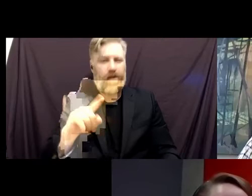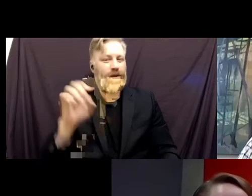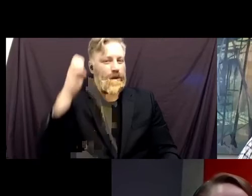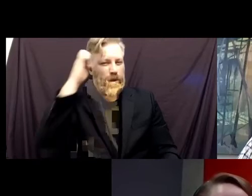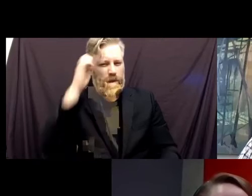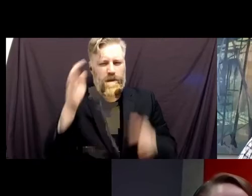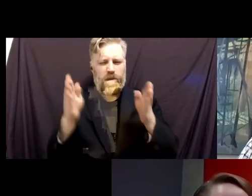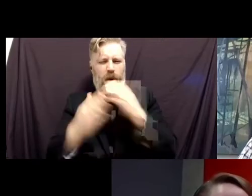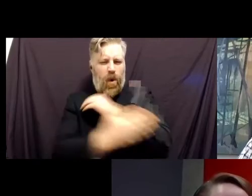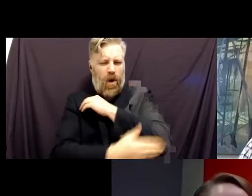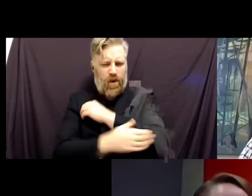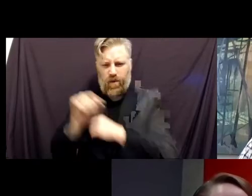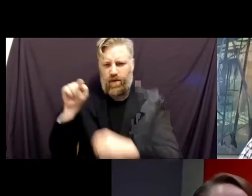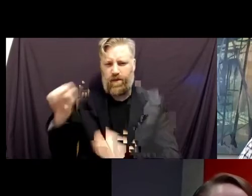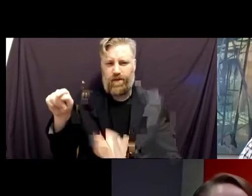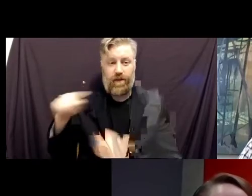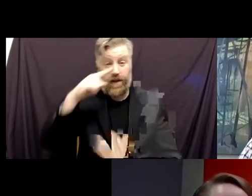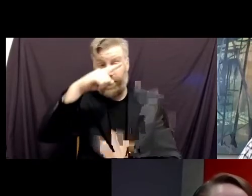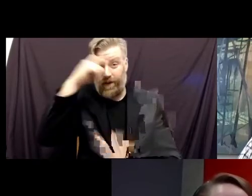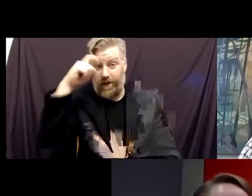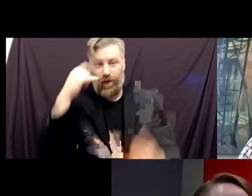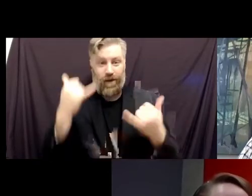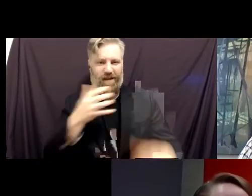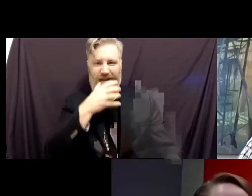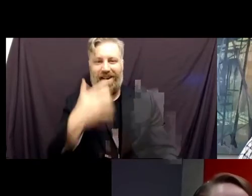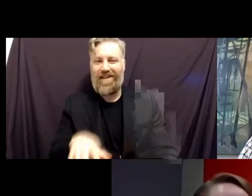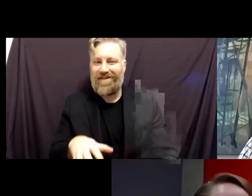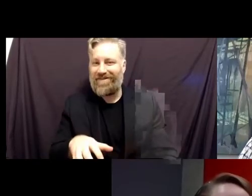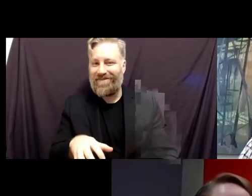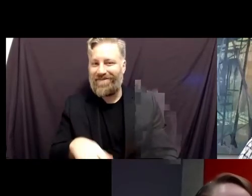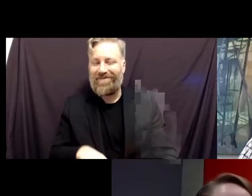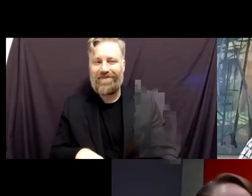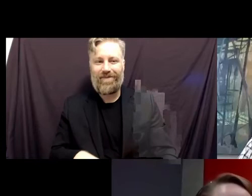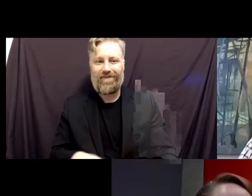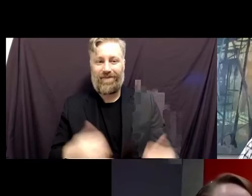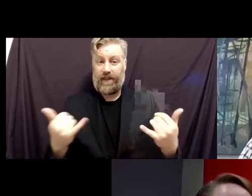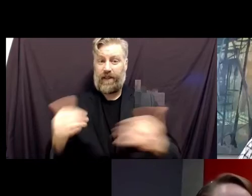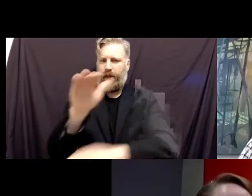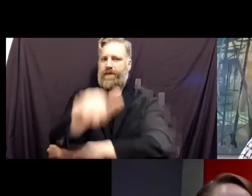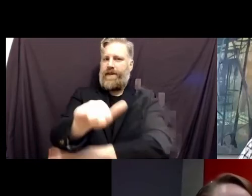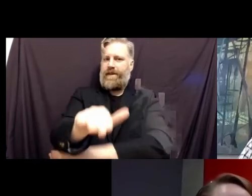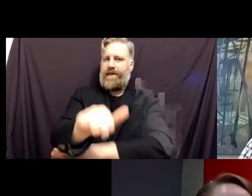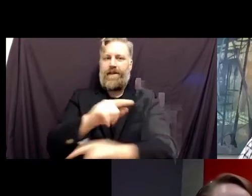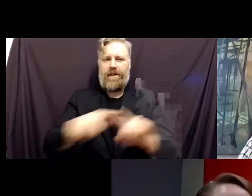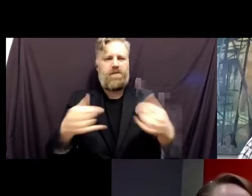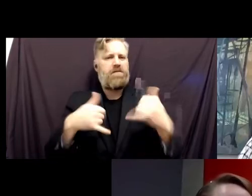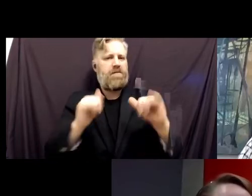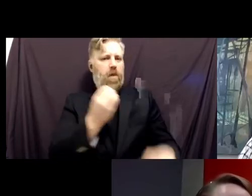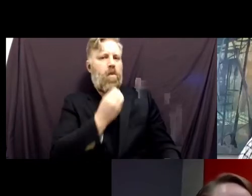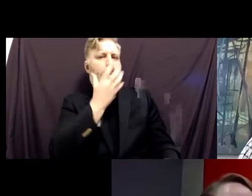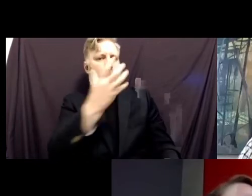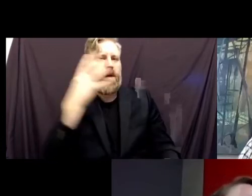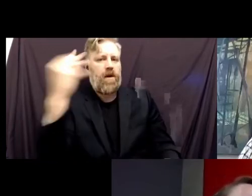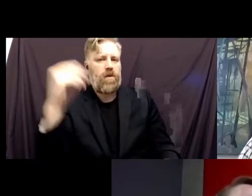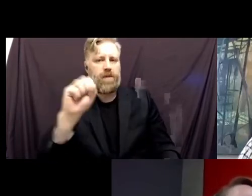We have hot summertime now. It's evening, but it's still pretty warm.